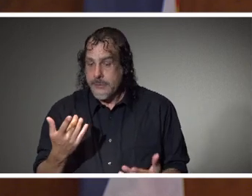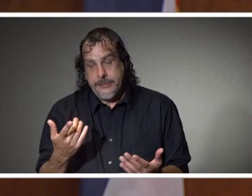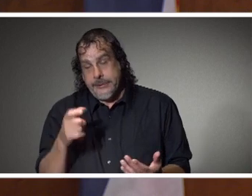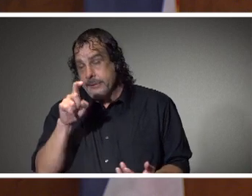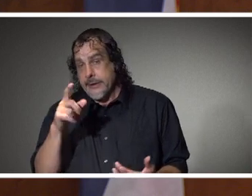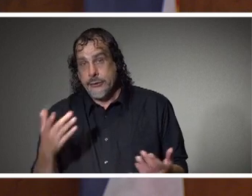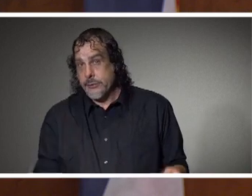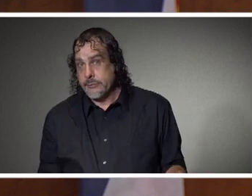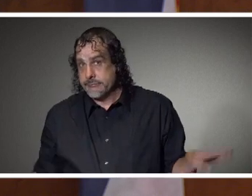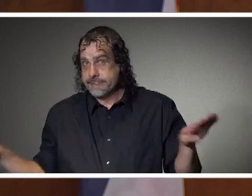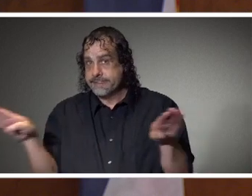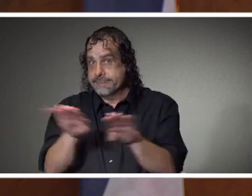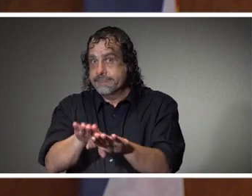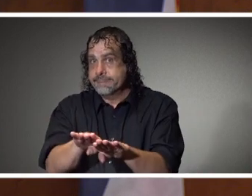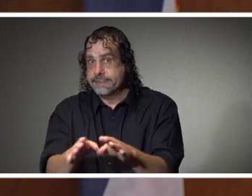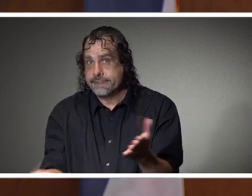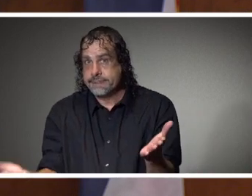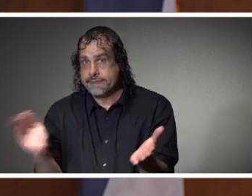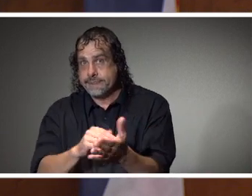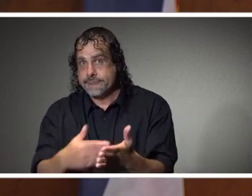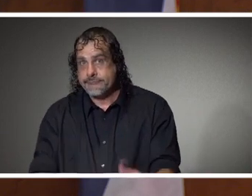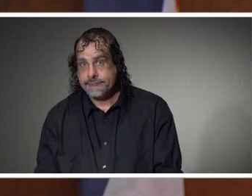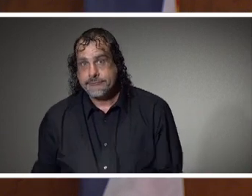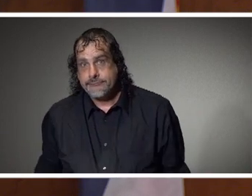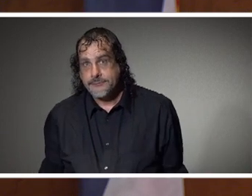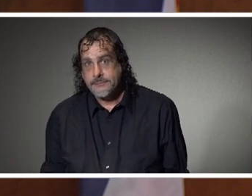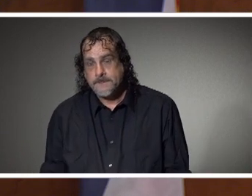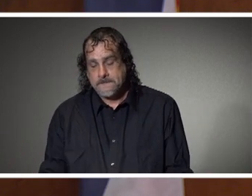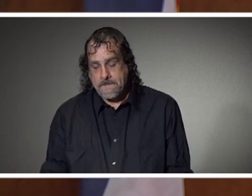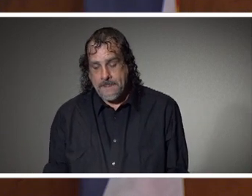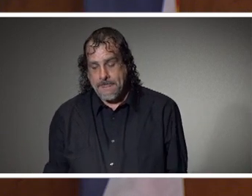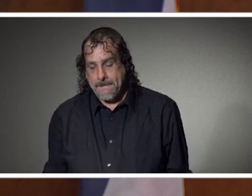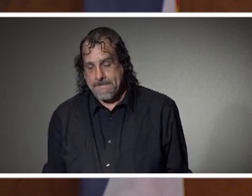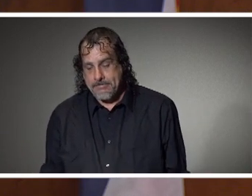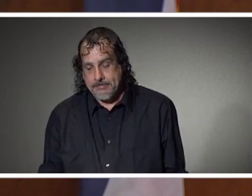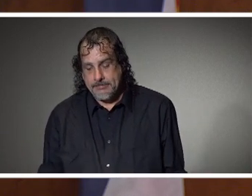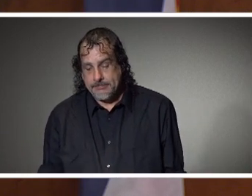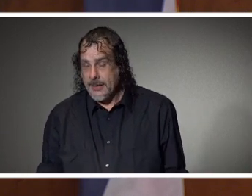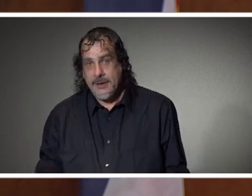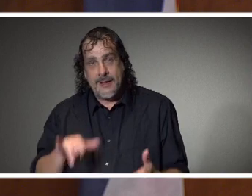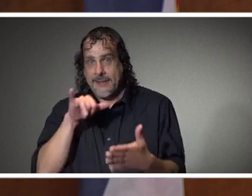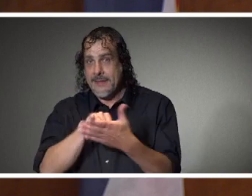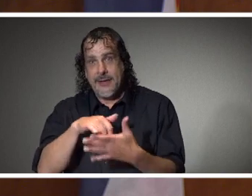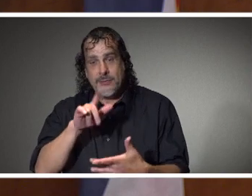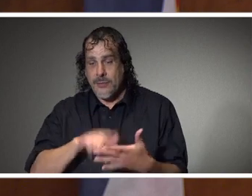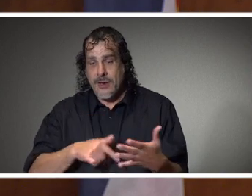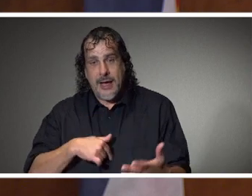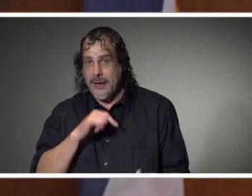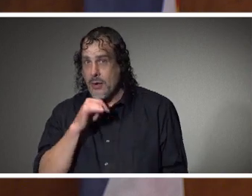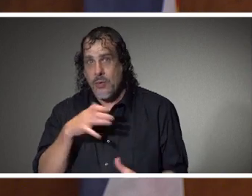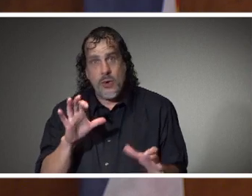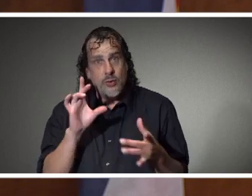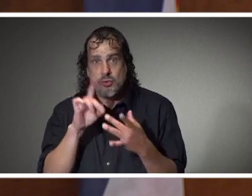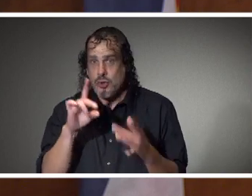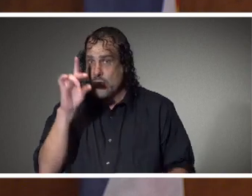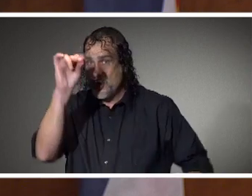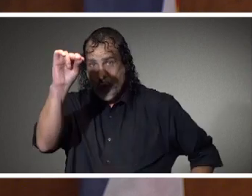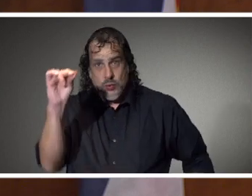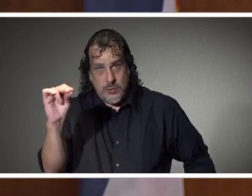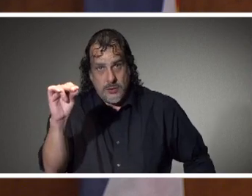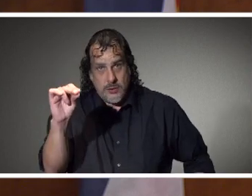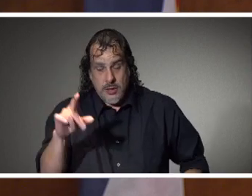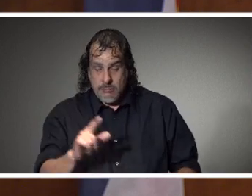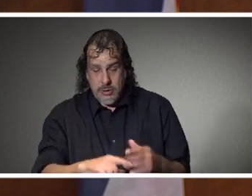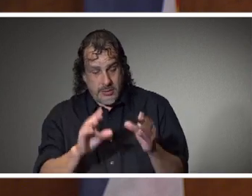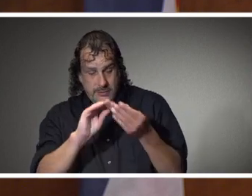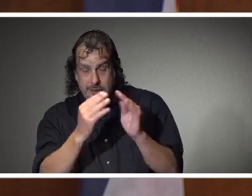need to try to shut down some segment of the economy, because that is not something that I am interested in doing. But we've got to let the data